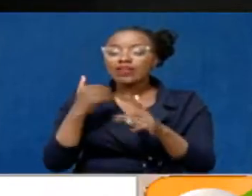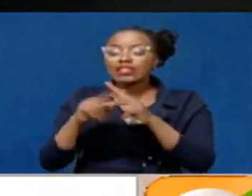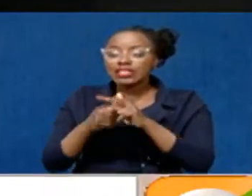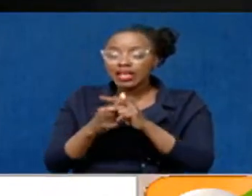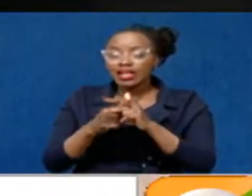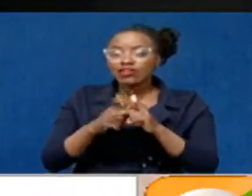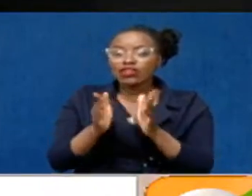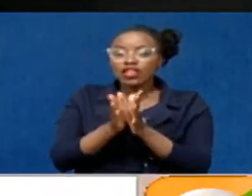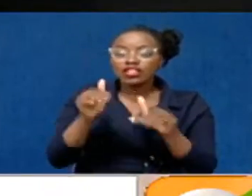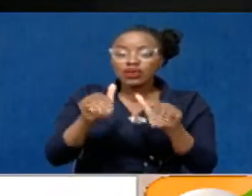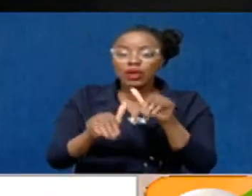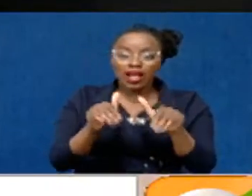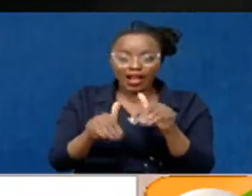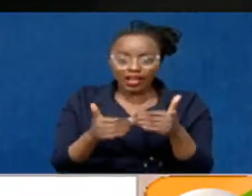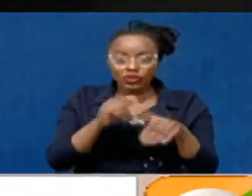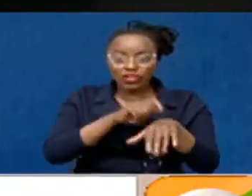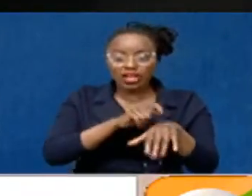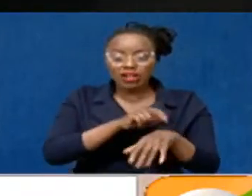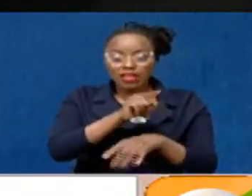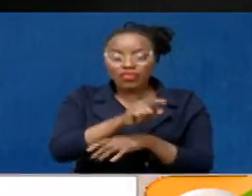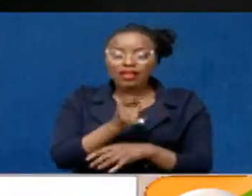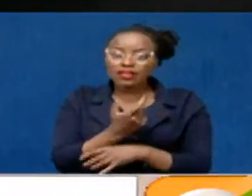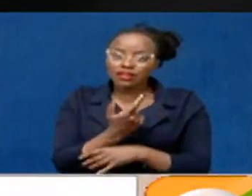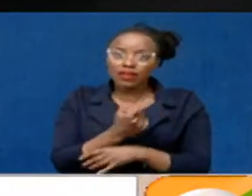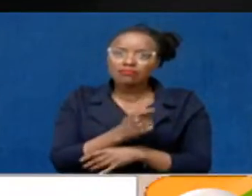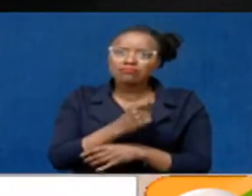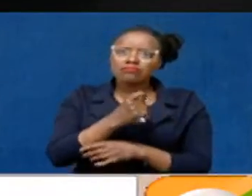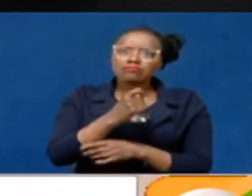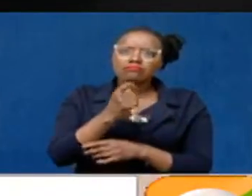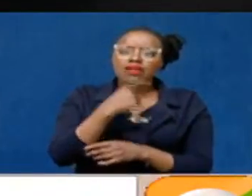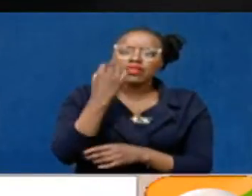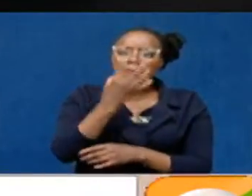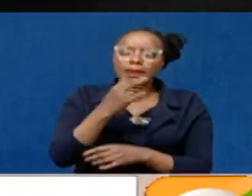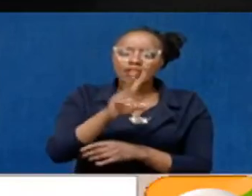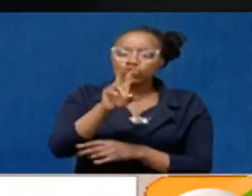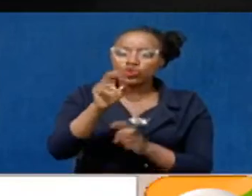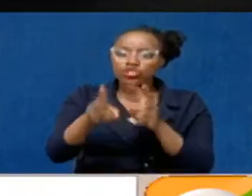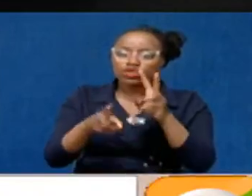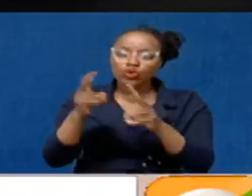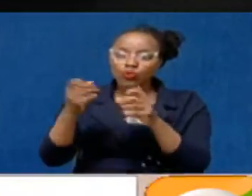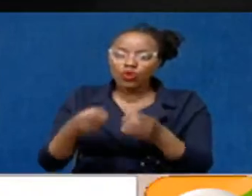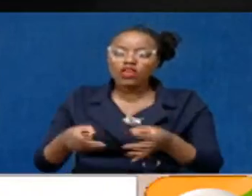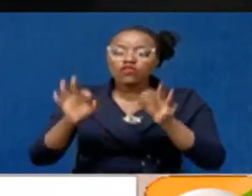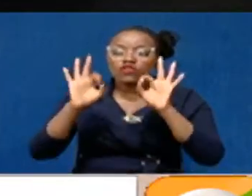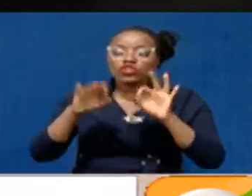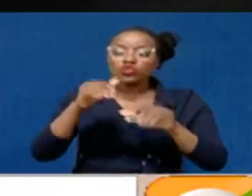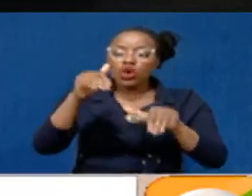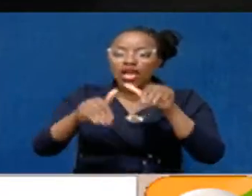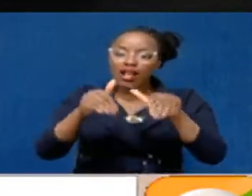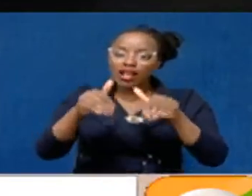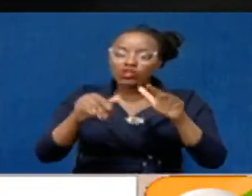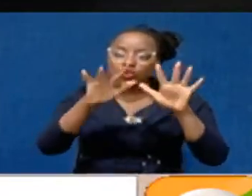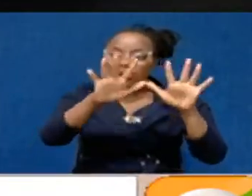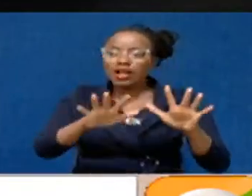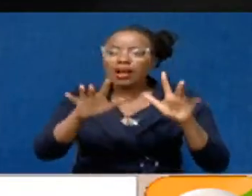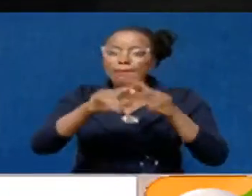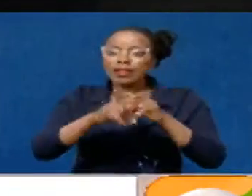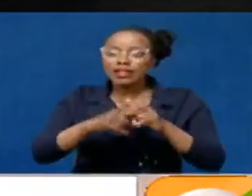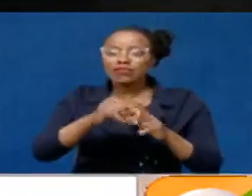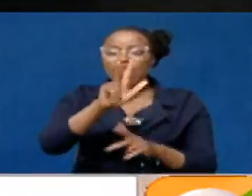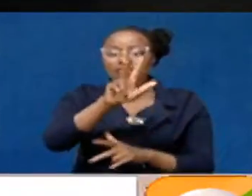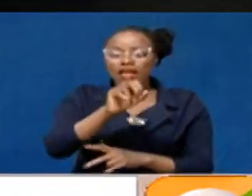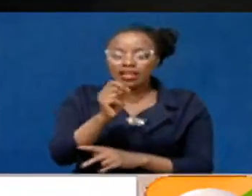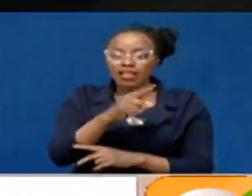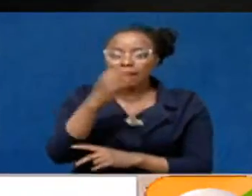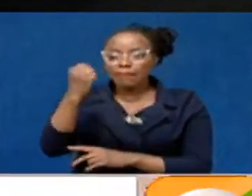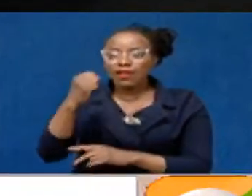beginning of the election period. And that is March the 14th of 2022, with the official election campaigns beginning 30th of